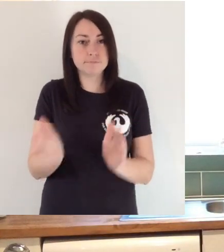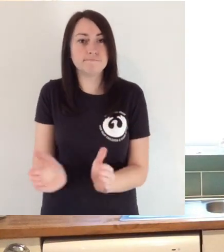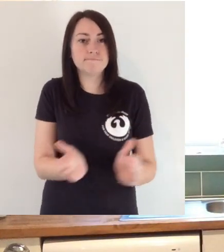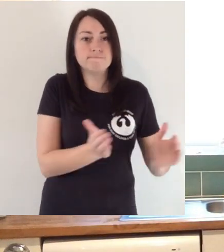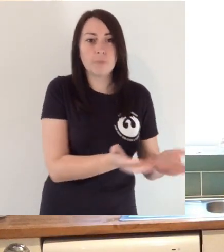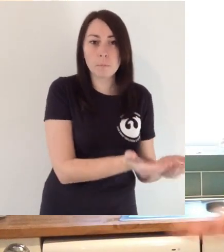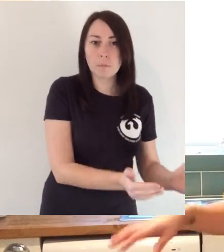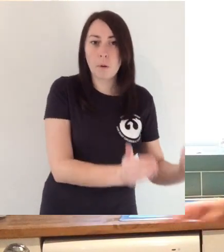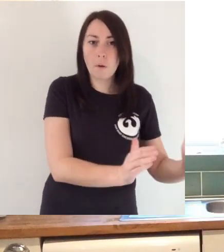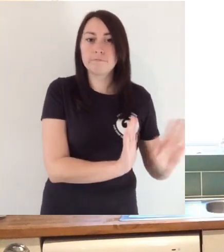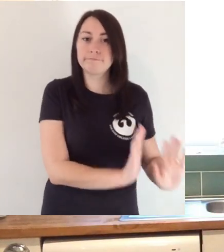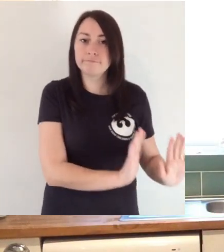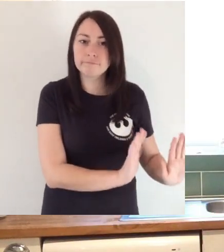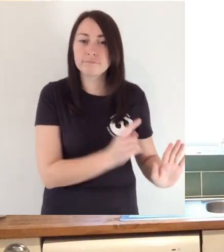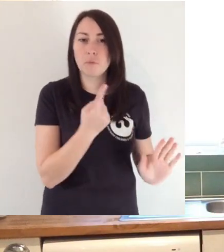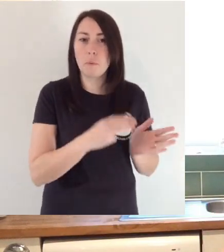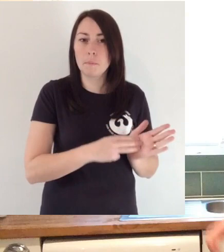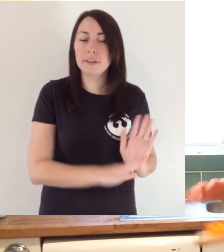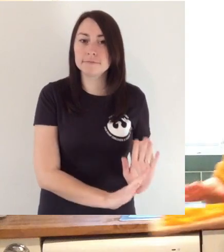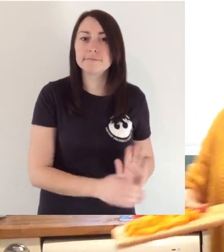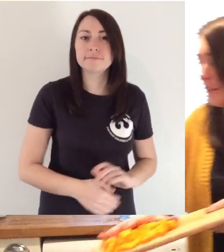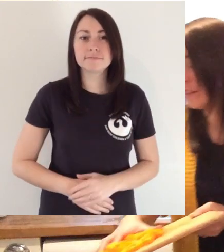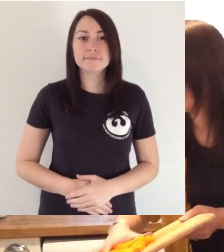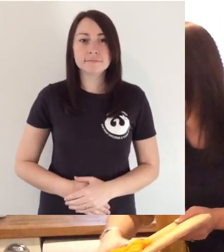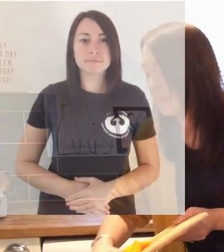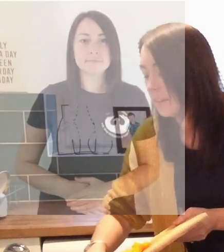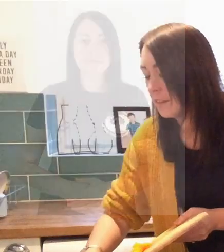So I'm going to put my butternut squash just in a bowl to the side for the moment.